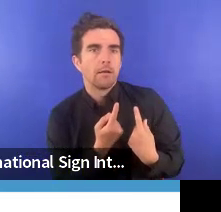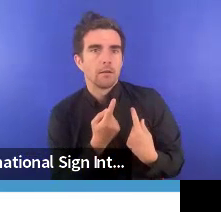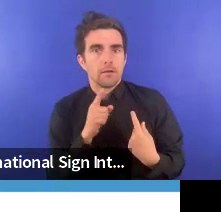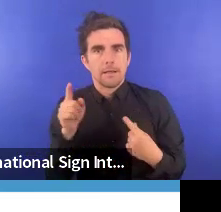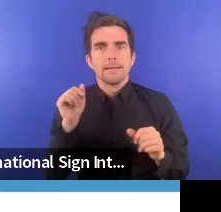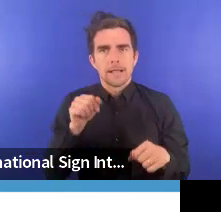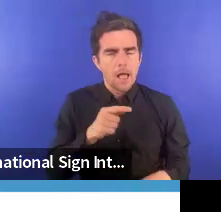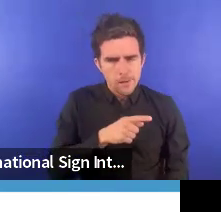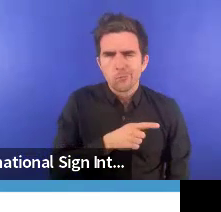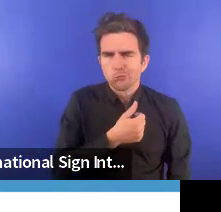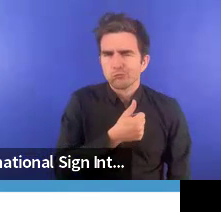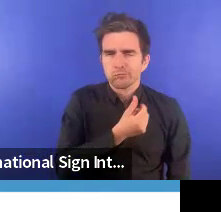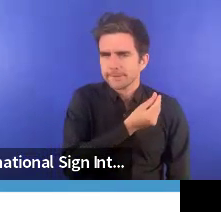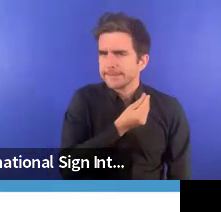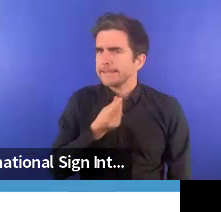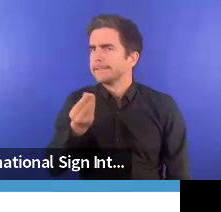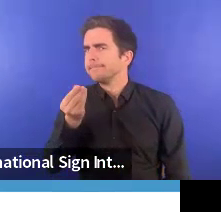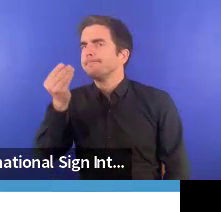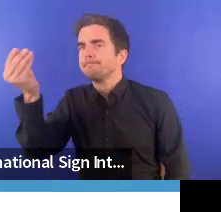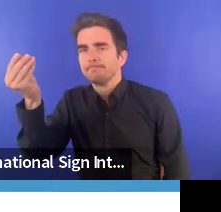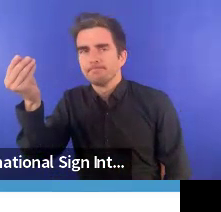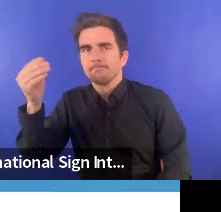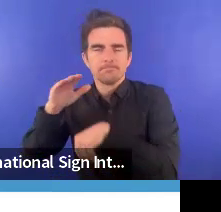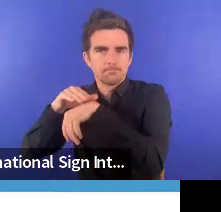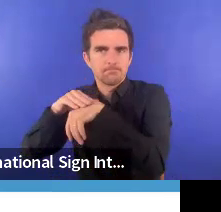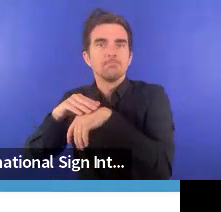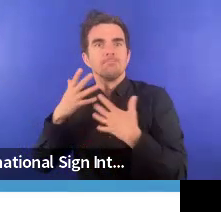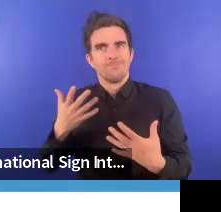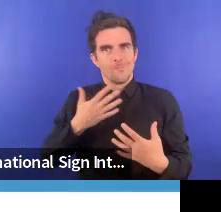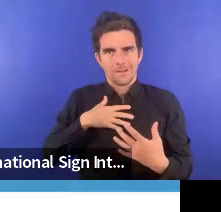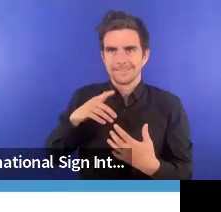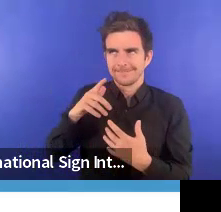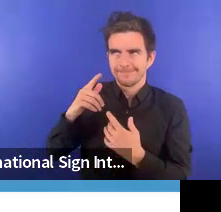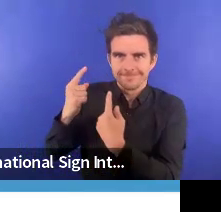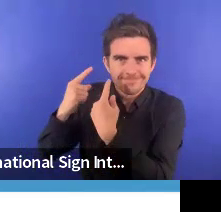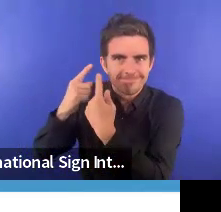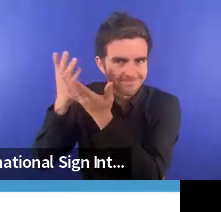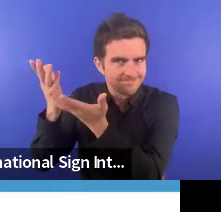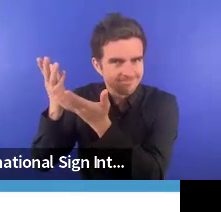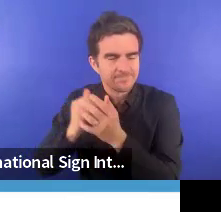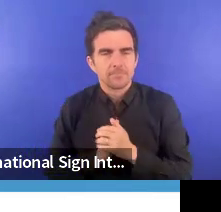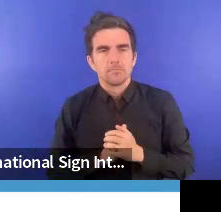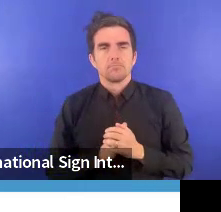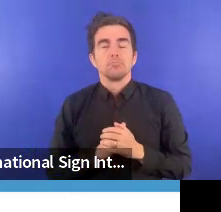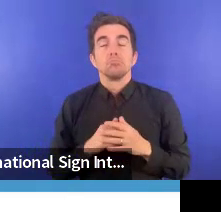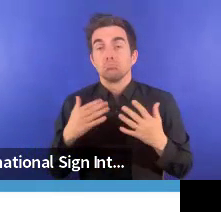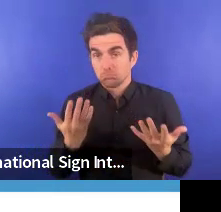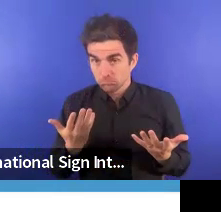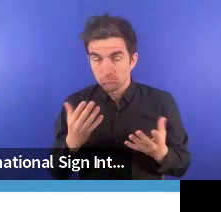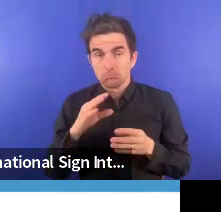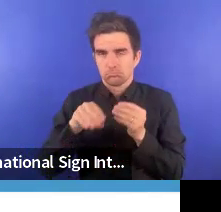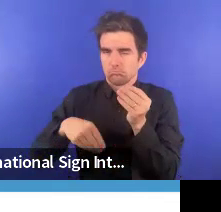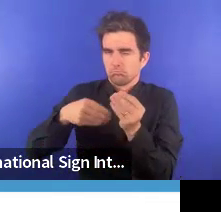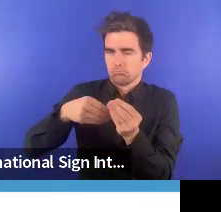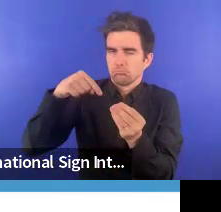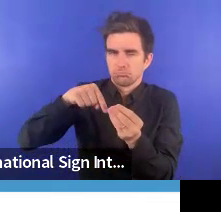to also, and I advise this to be a little bit, to apply some kind of caution here,